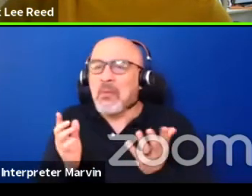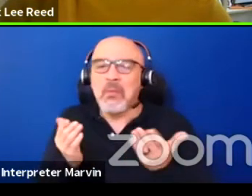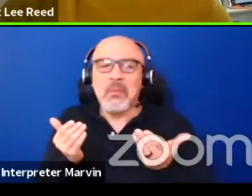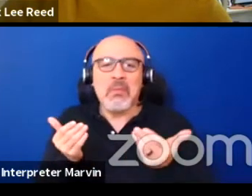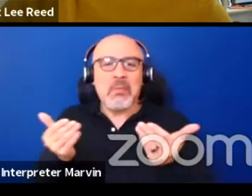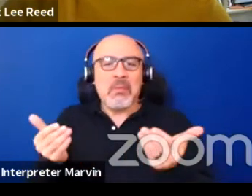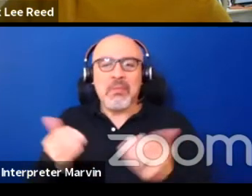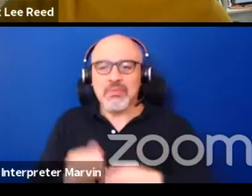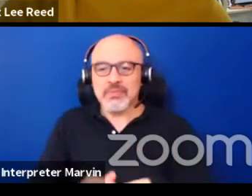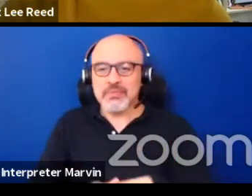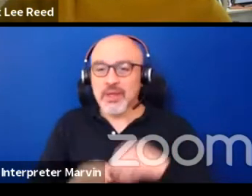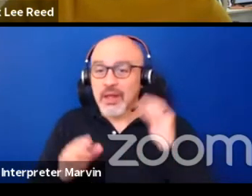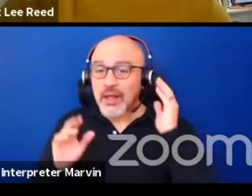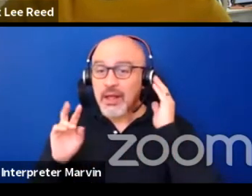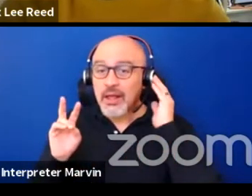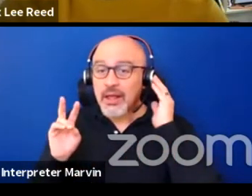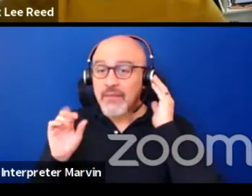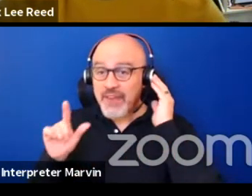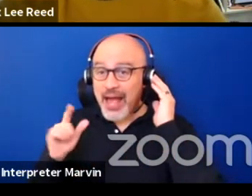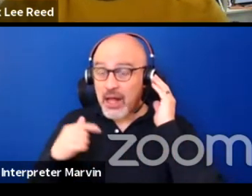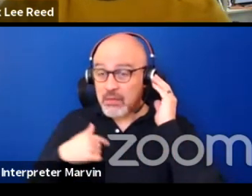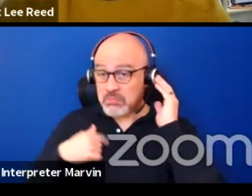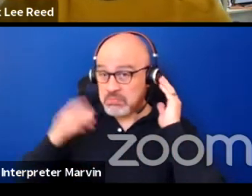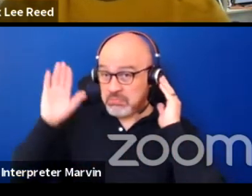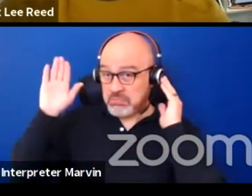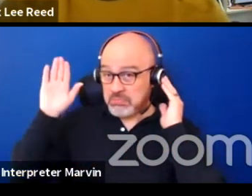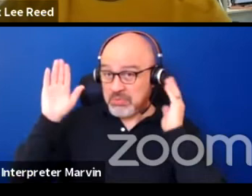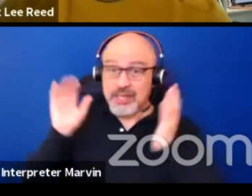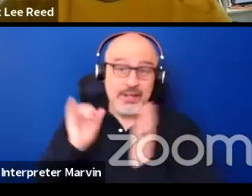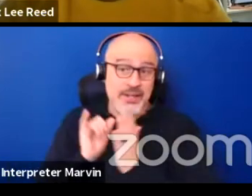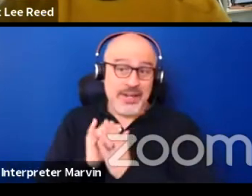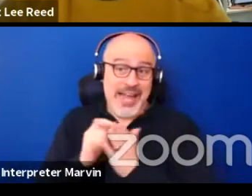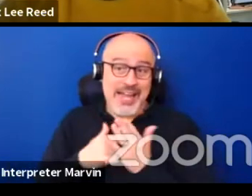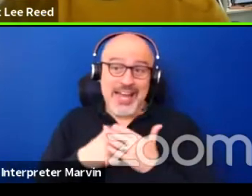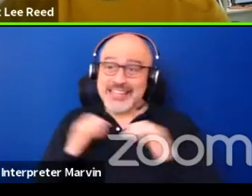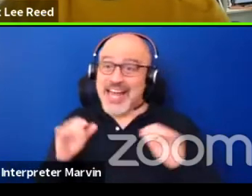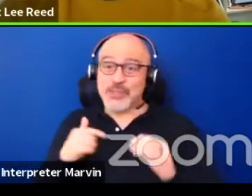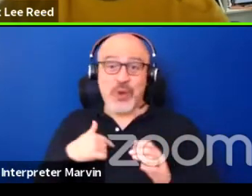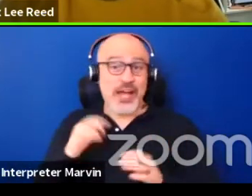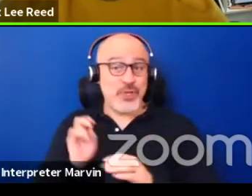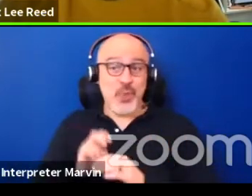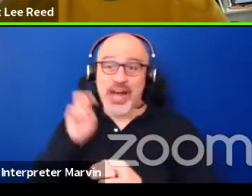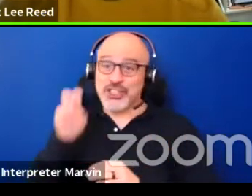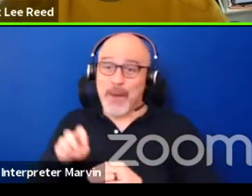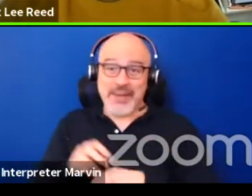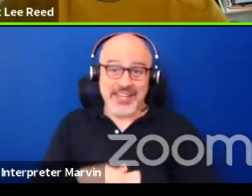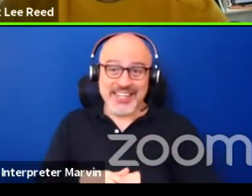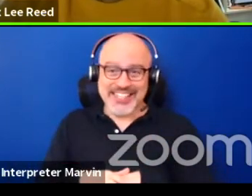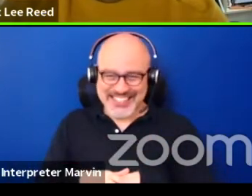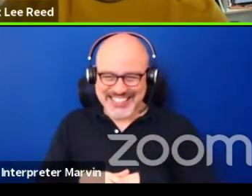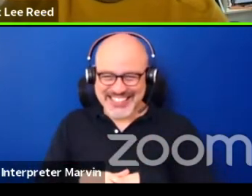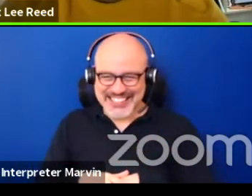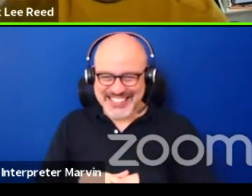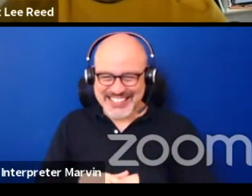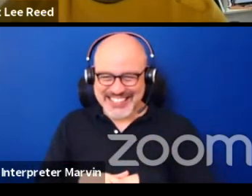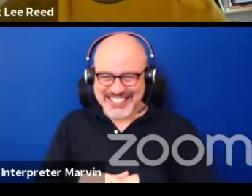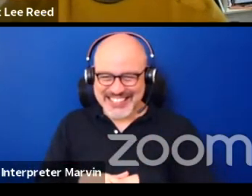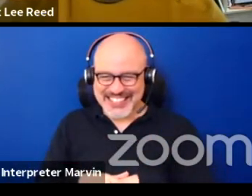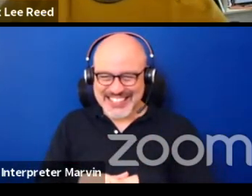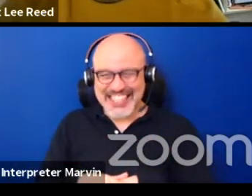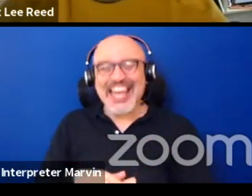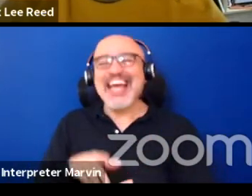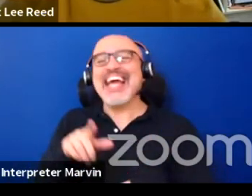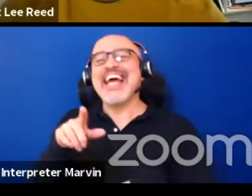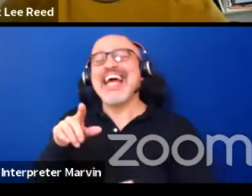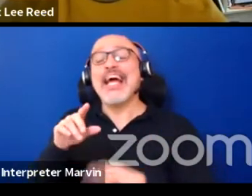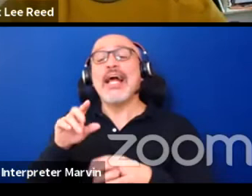So Alex, I'll jump in because that's what I do. I jump in. I love that. I think that the foundation of